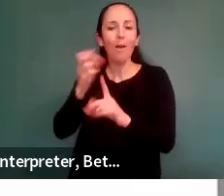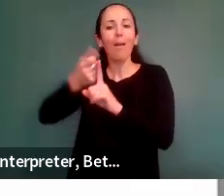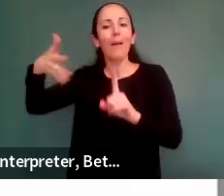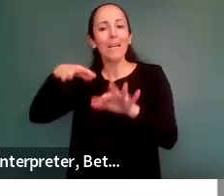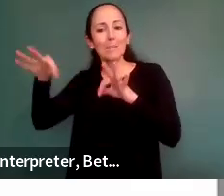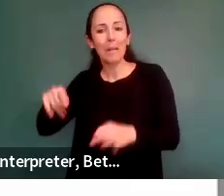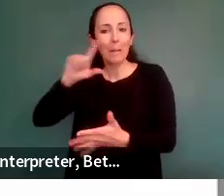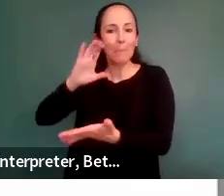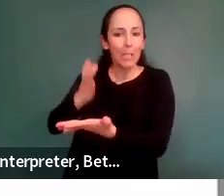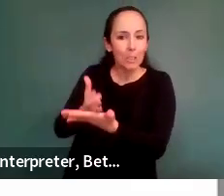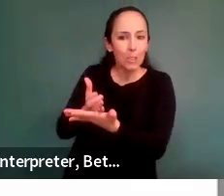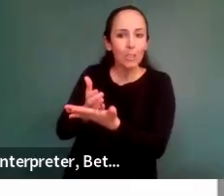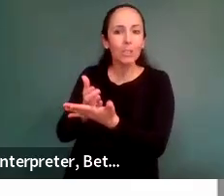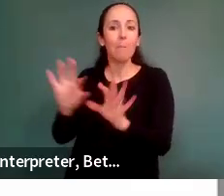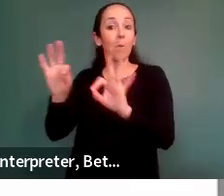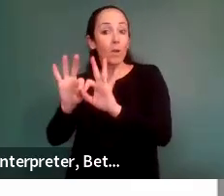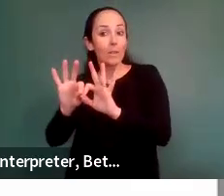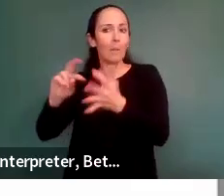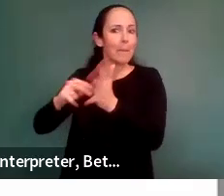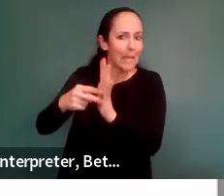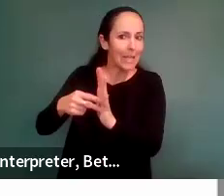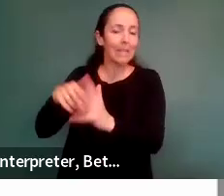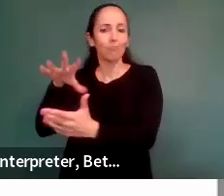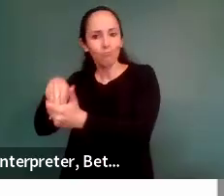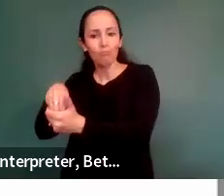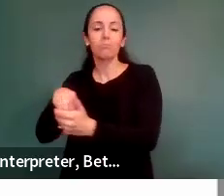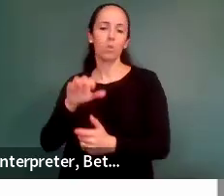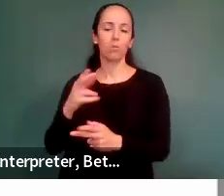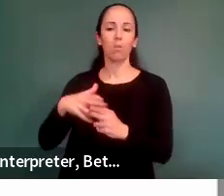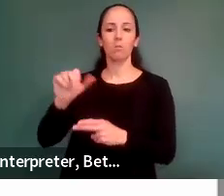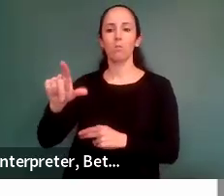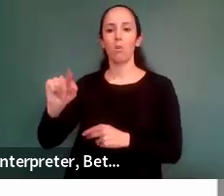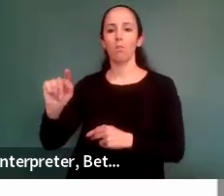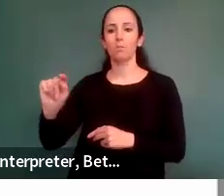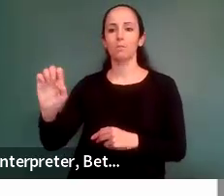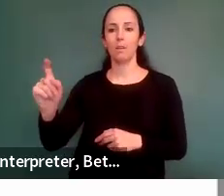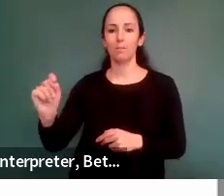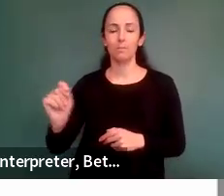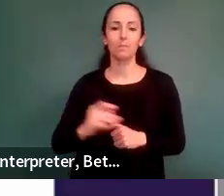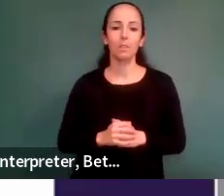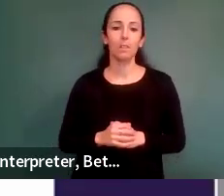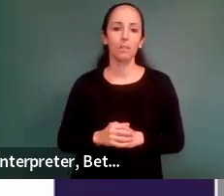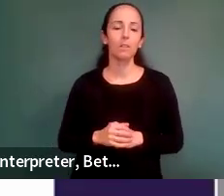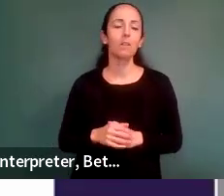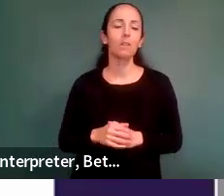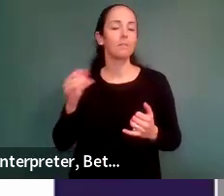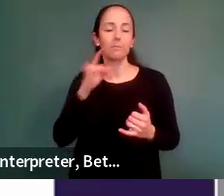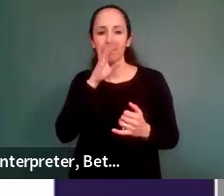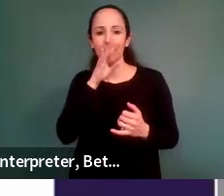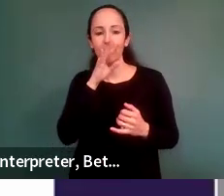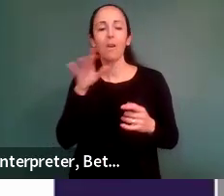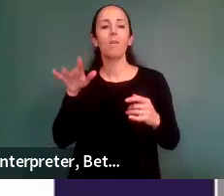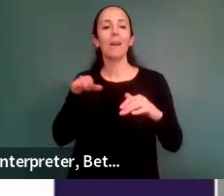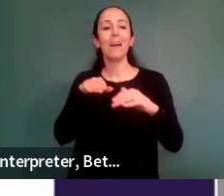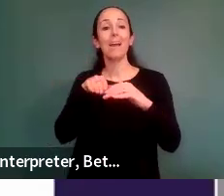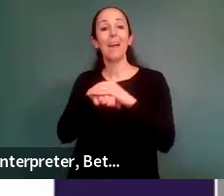that are being shown. So let's look at our Accessible University demo site dash in.